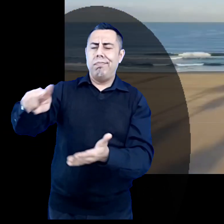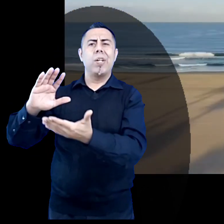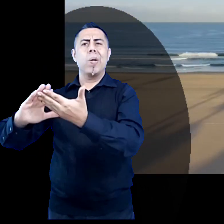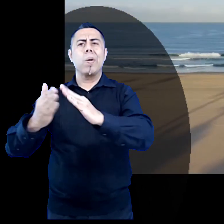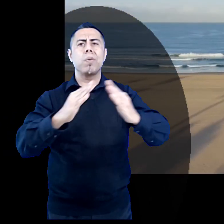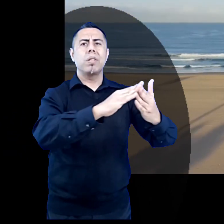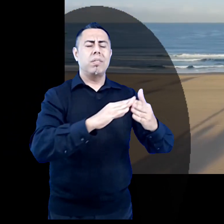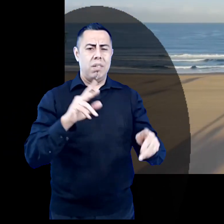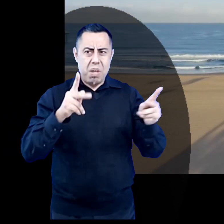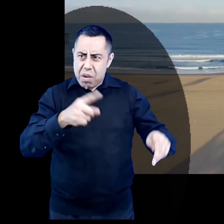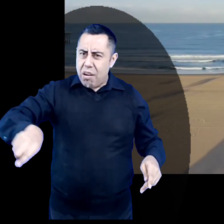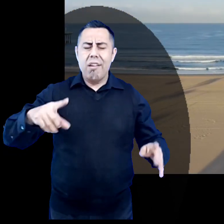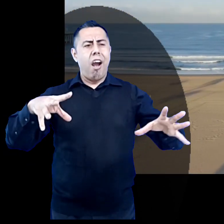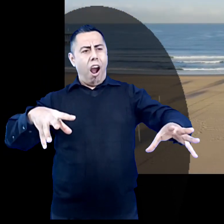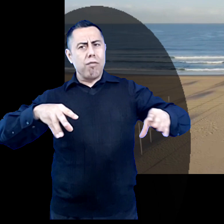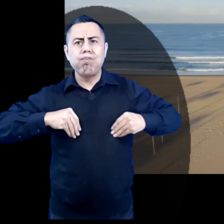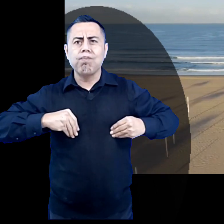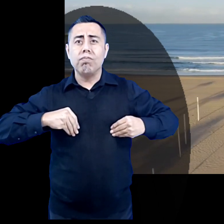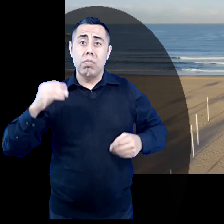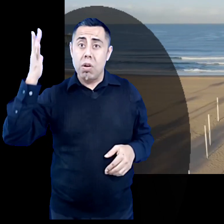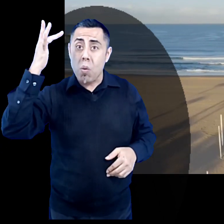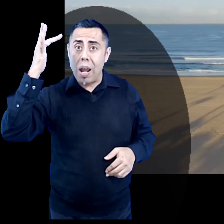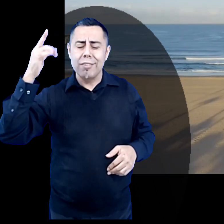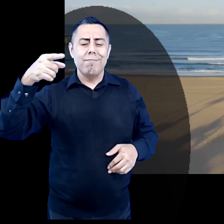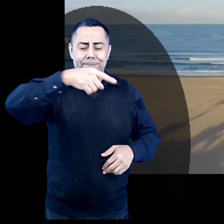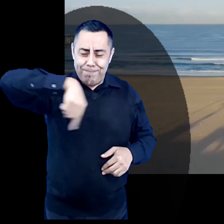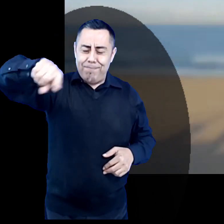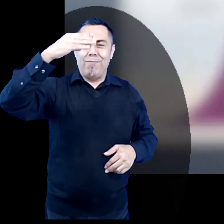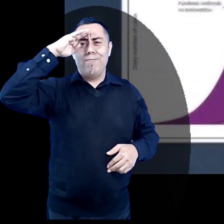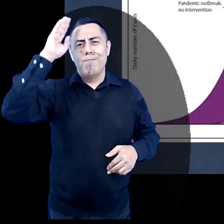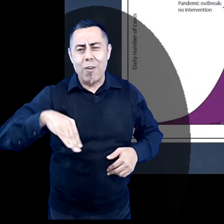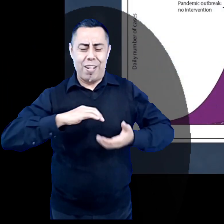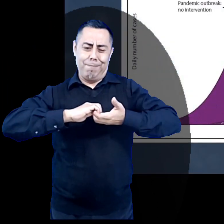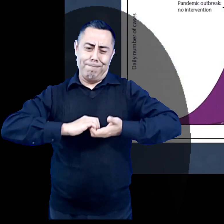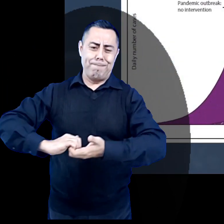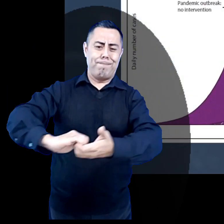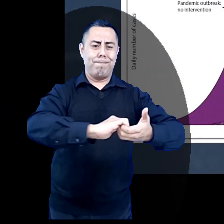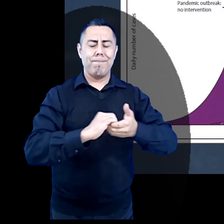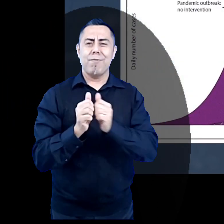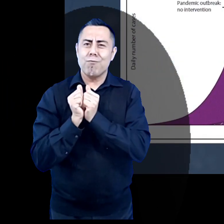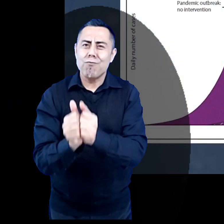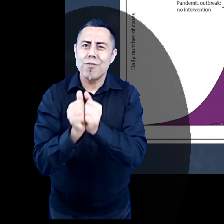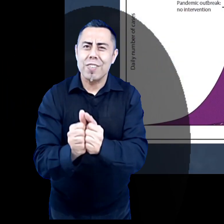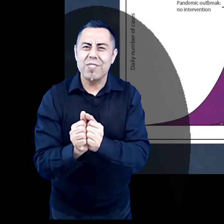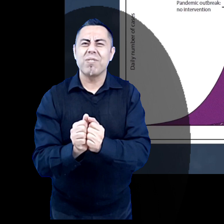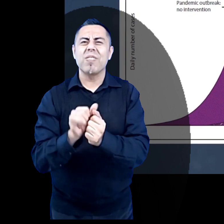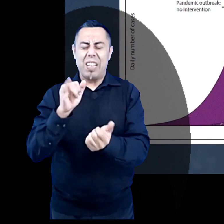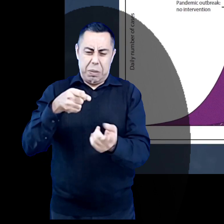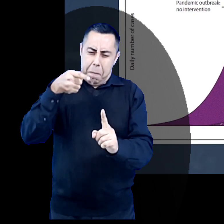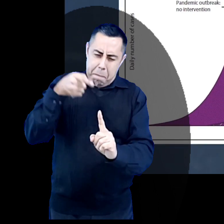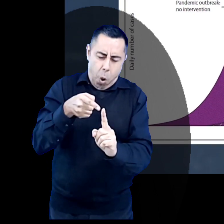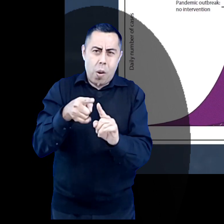actually accepted this because we are all in this together. This is the importance of